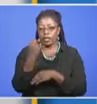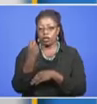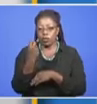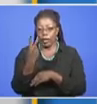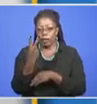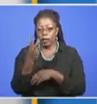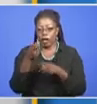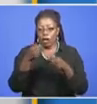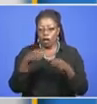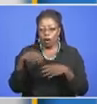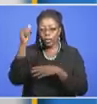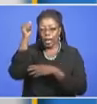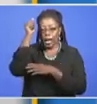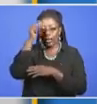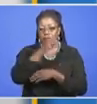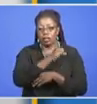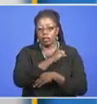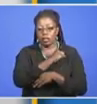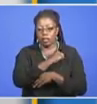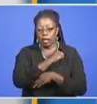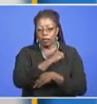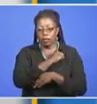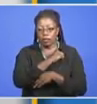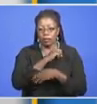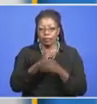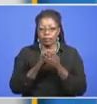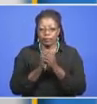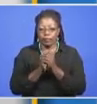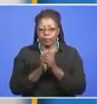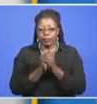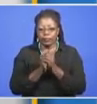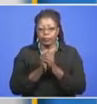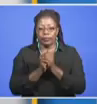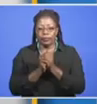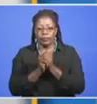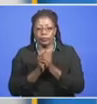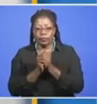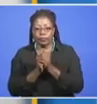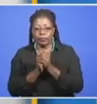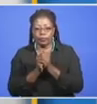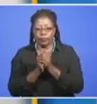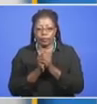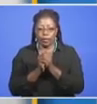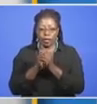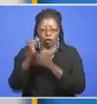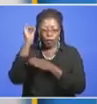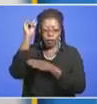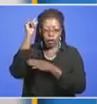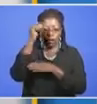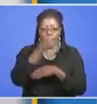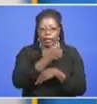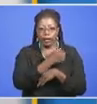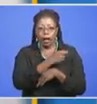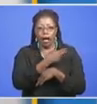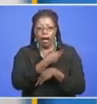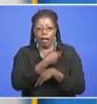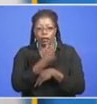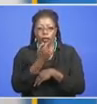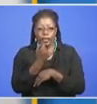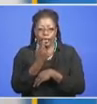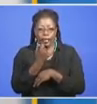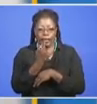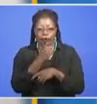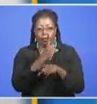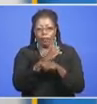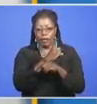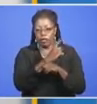the loss, Arnold Stubbs 18, Keno Pinder 13, Granville Wallace had 12, Craig Hanna with 11. In the nightcap, the Defense